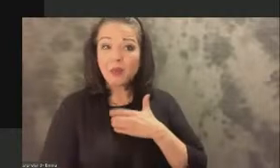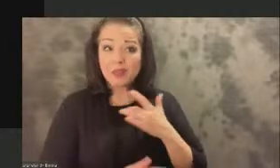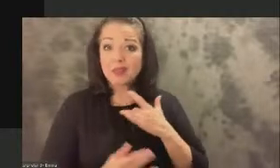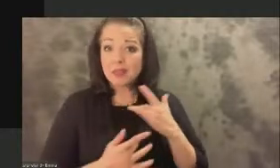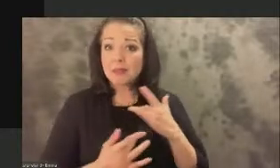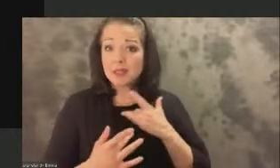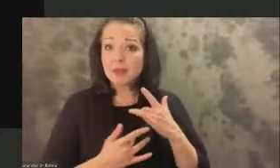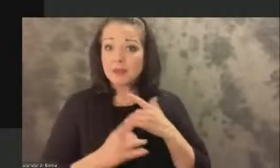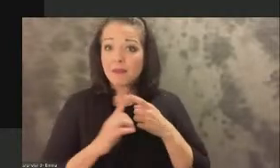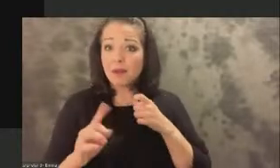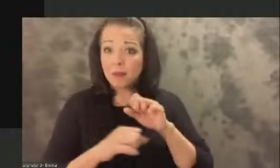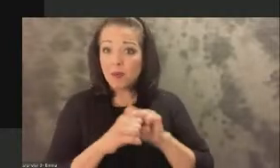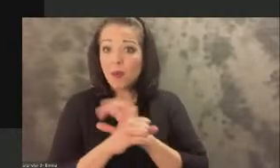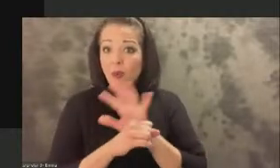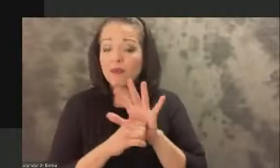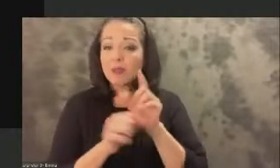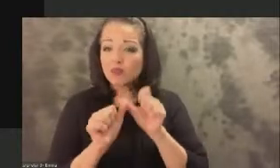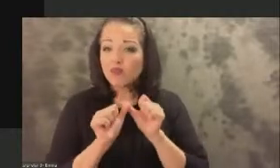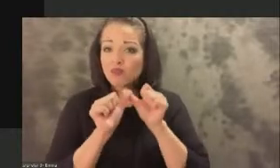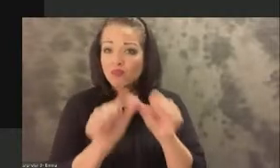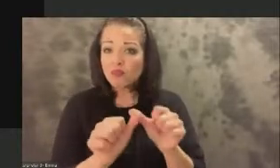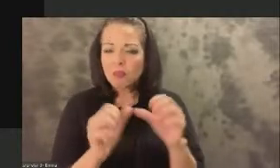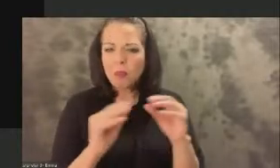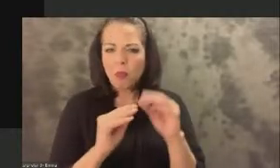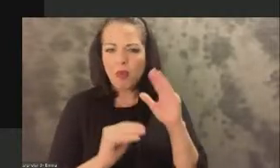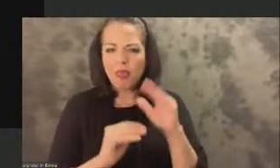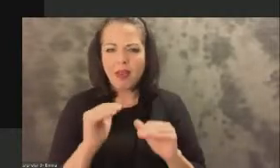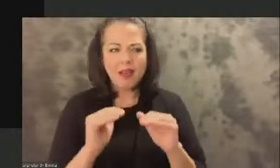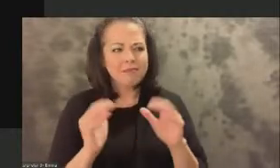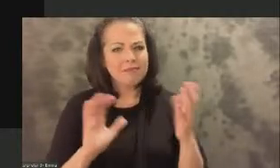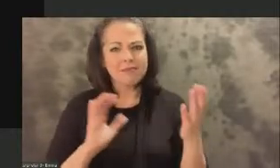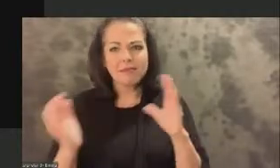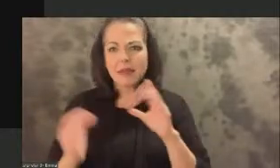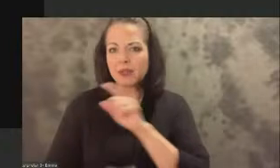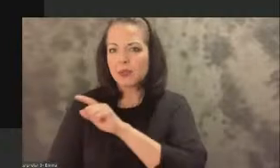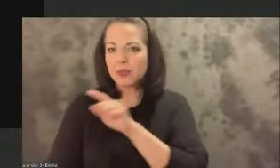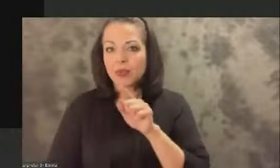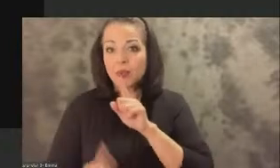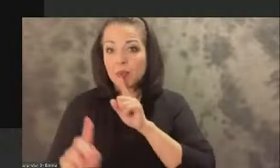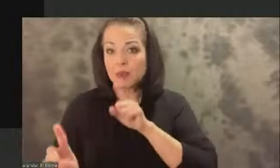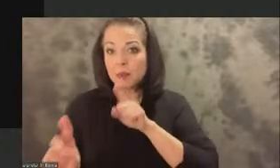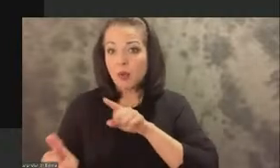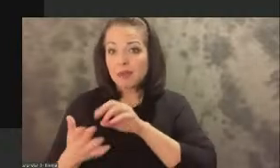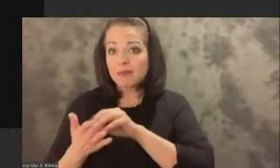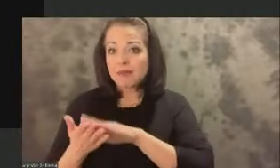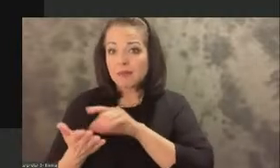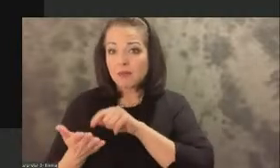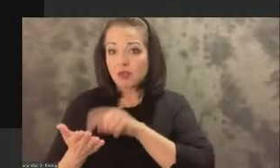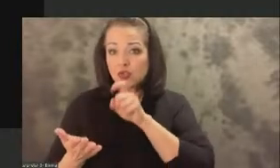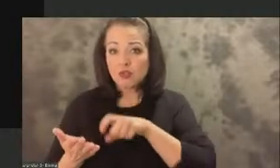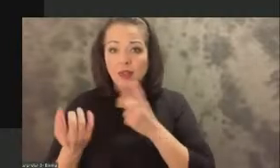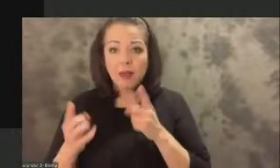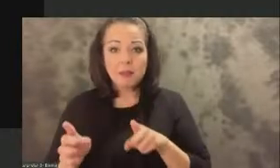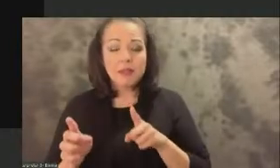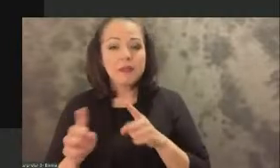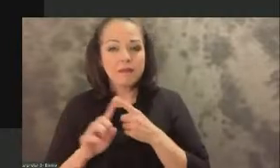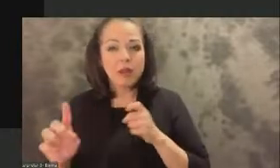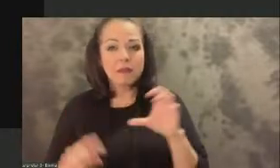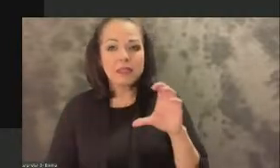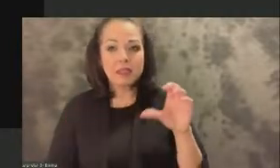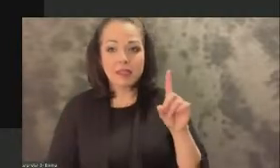COVID were lasting longer than what was being reported should have happened by the